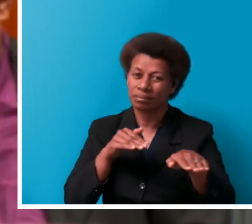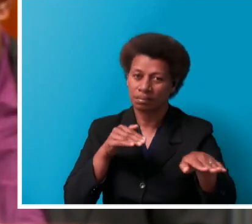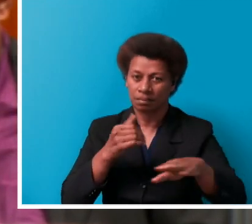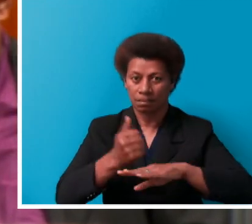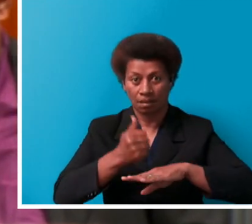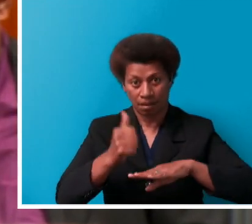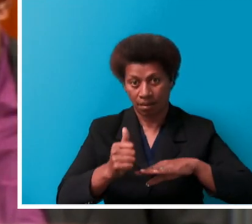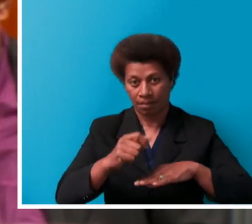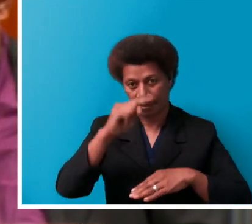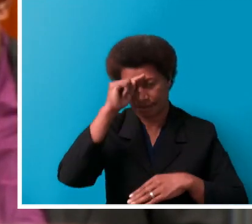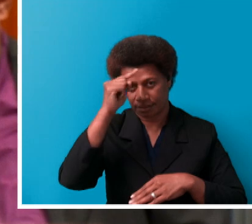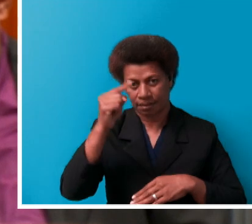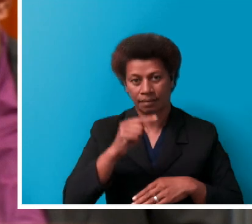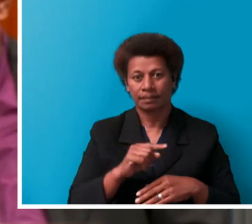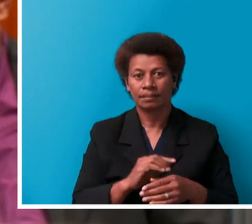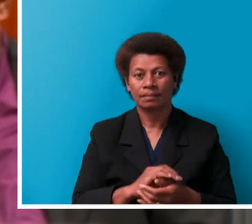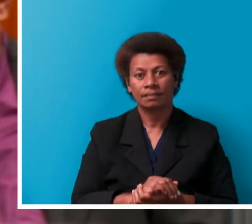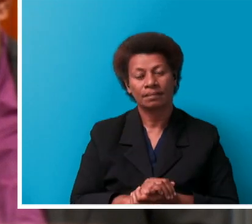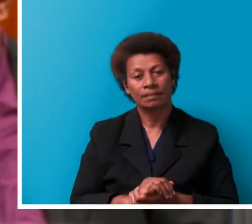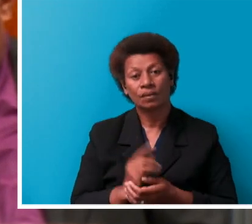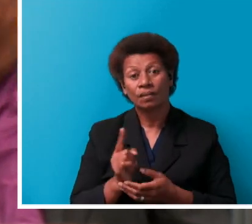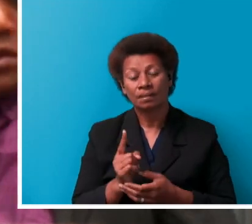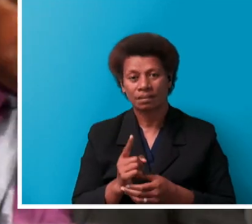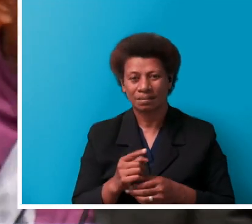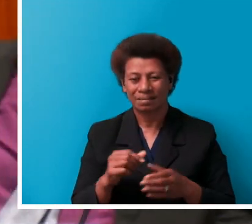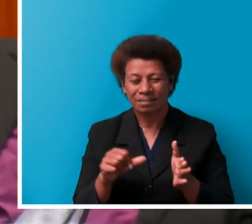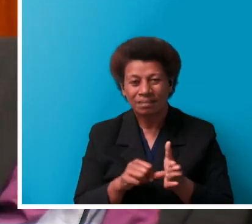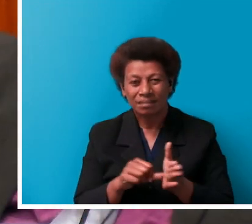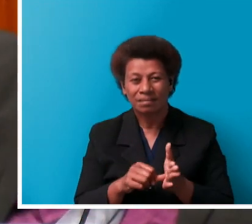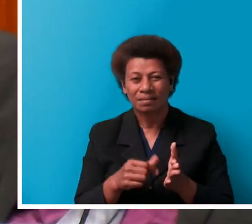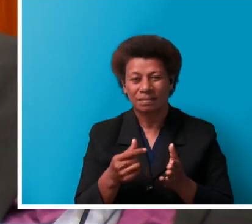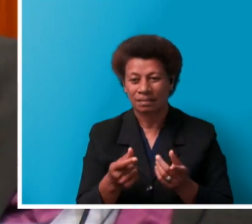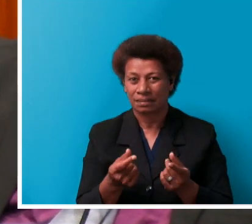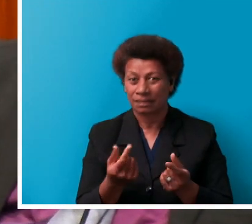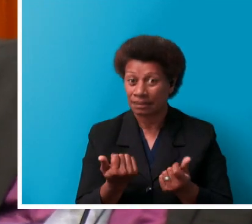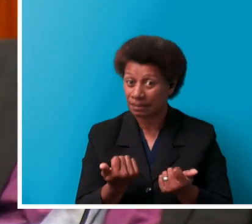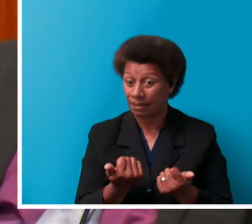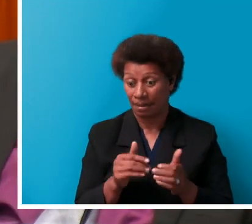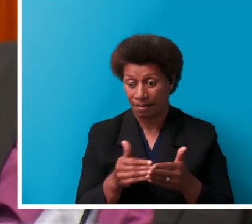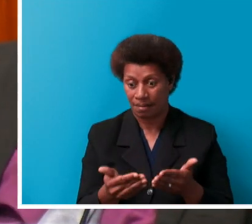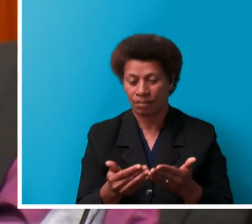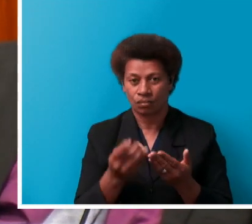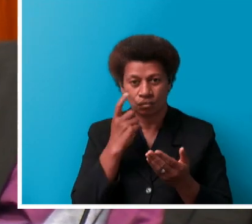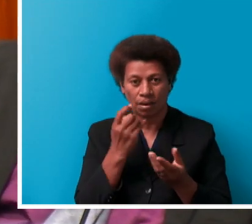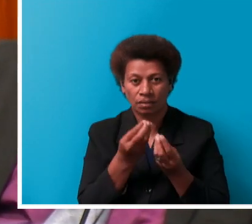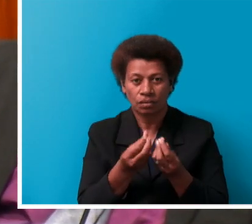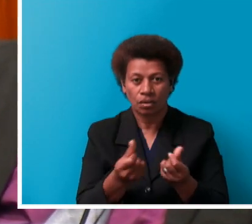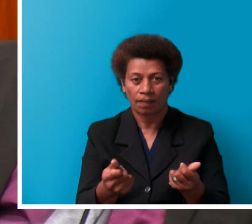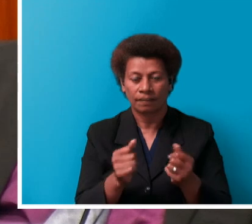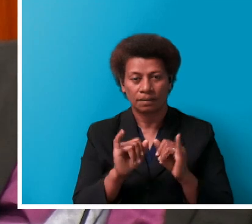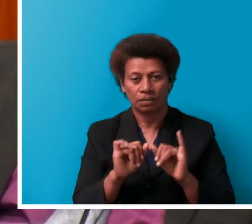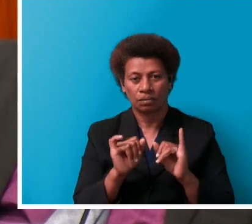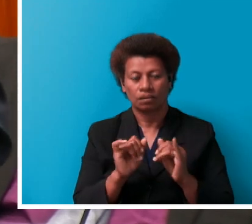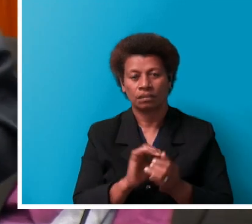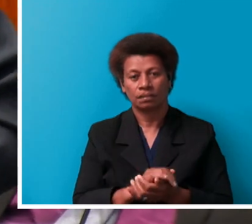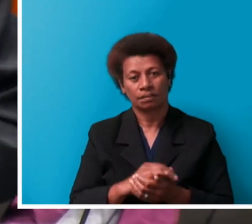the difficulties faced by our people and is determined to act swiftly to mitigate these issues. Mr.